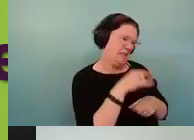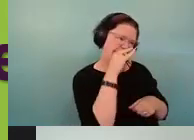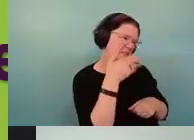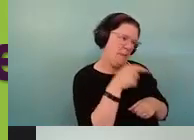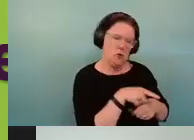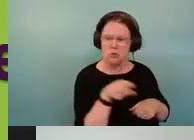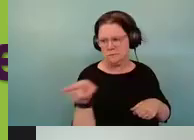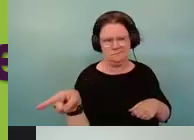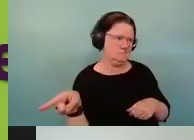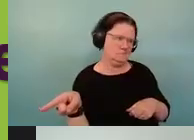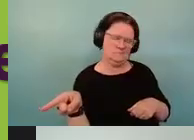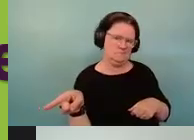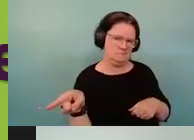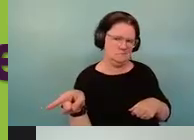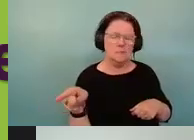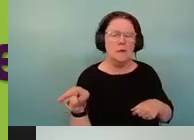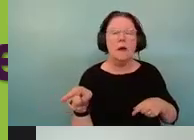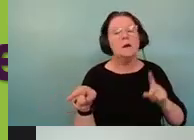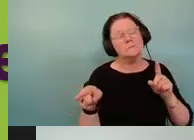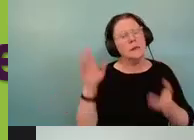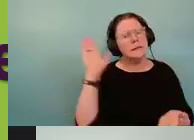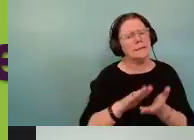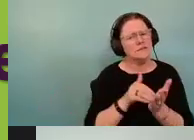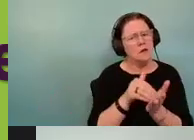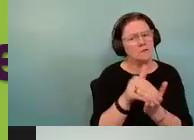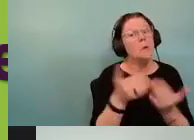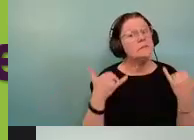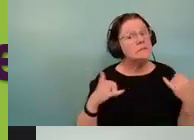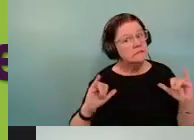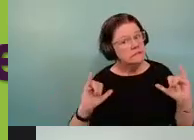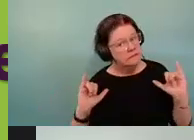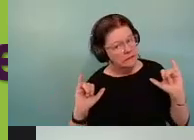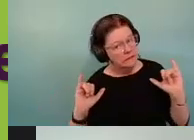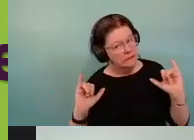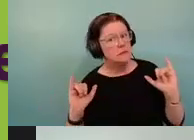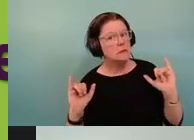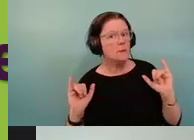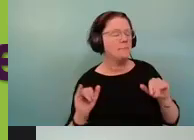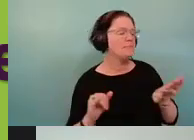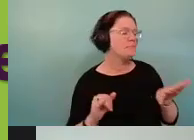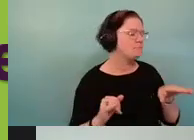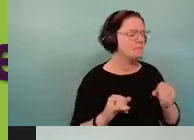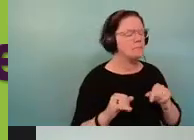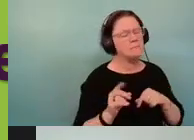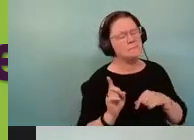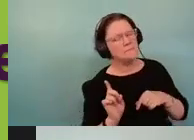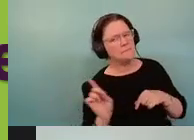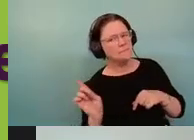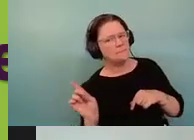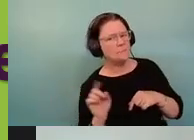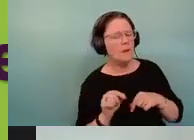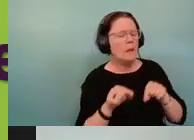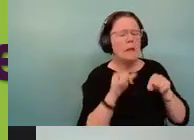state, which they don't do that so much anymore, but we still do find ways to kind of put them in situations where they're